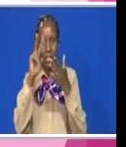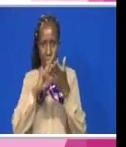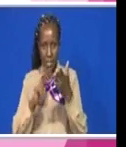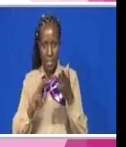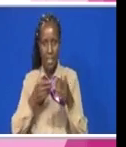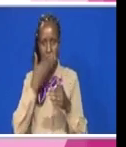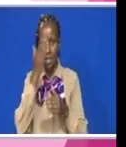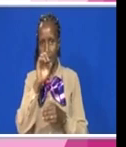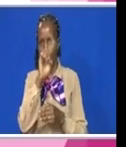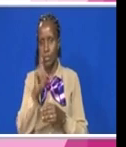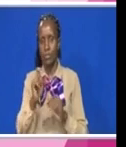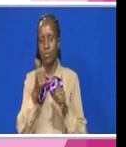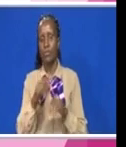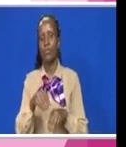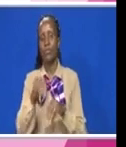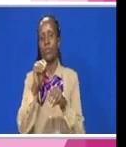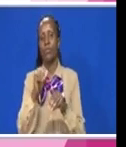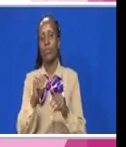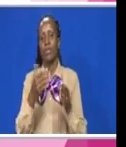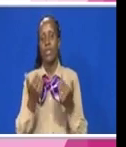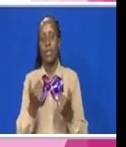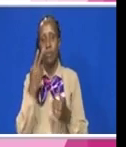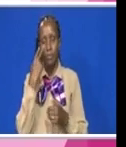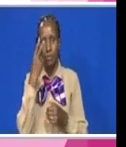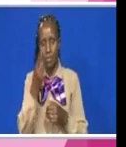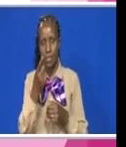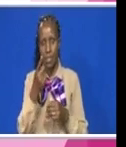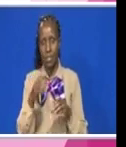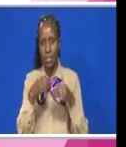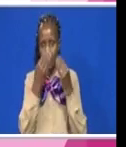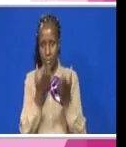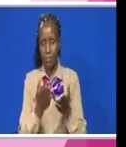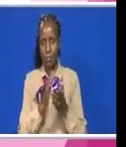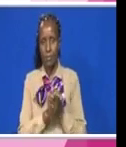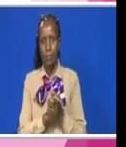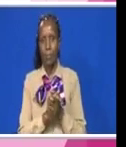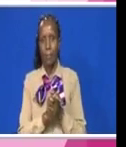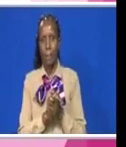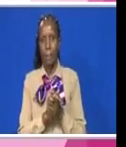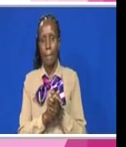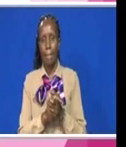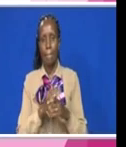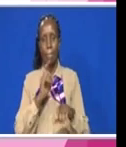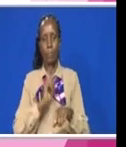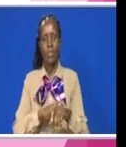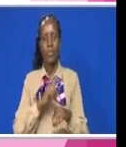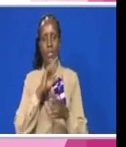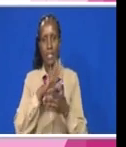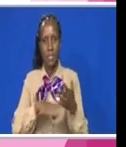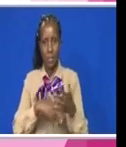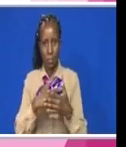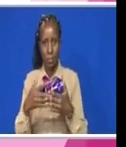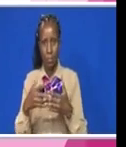questions that follow. And here, as you can be able to see, you are given the periodic table. You are given